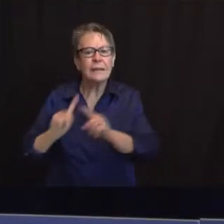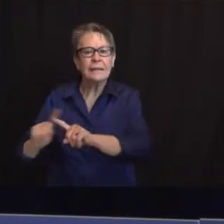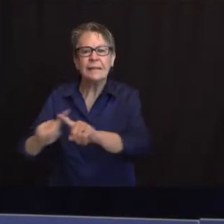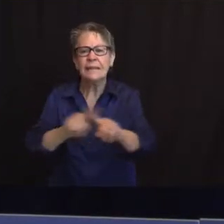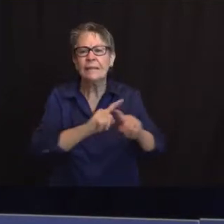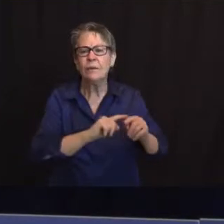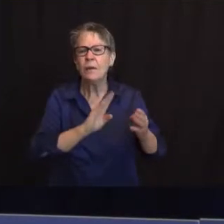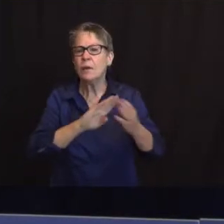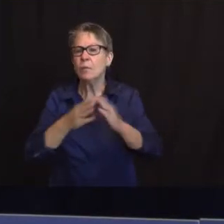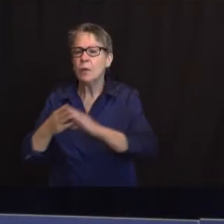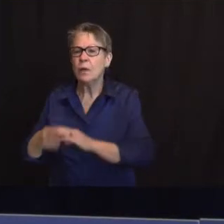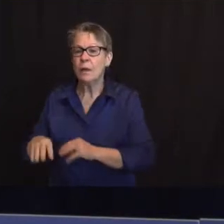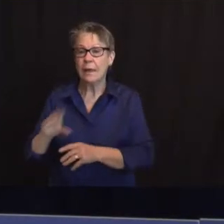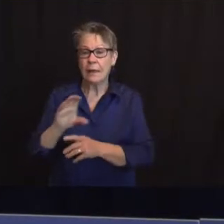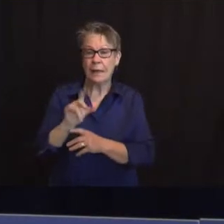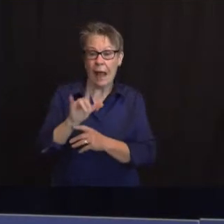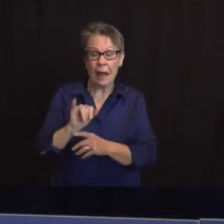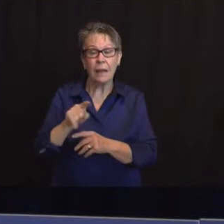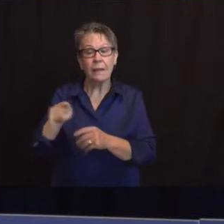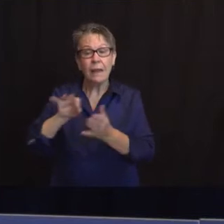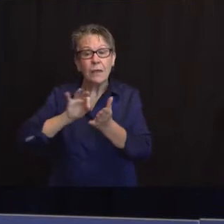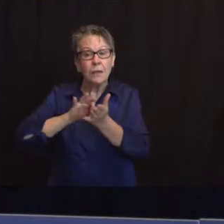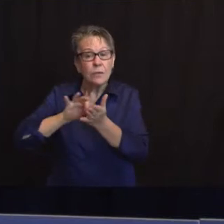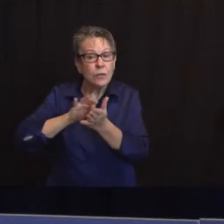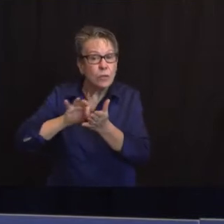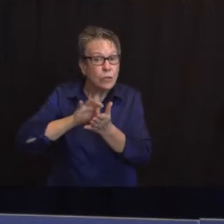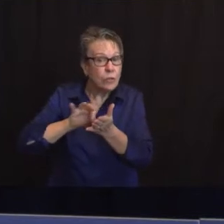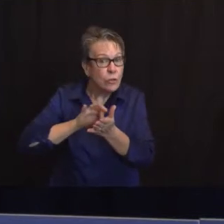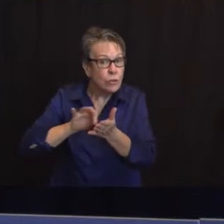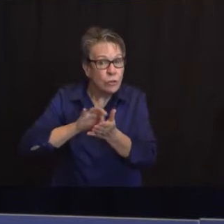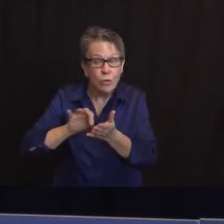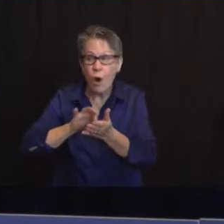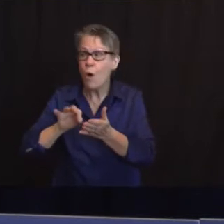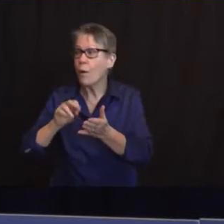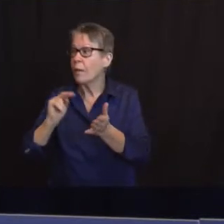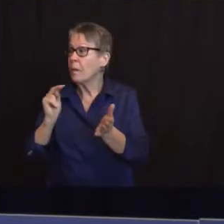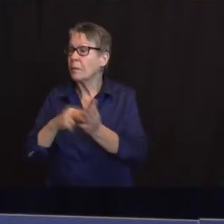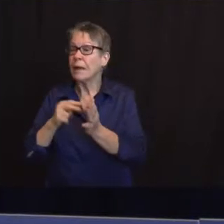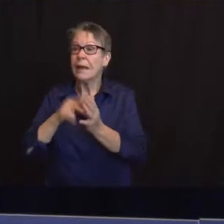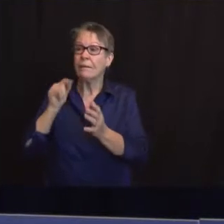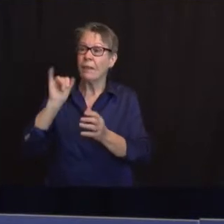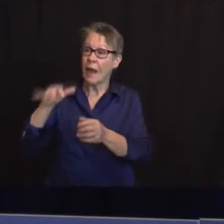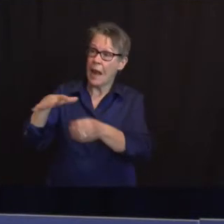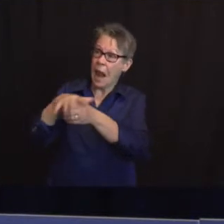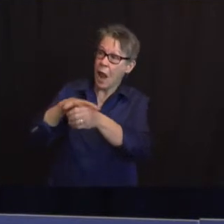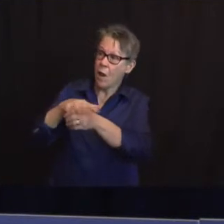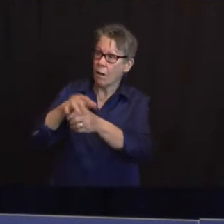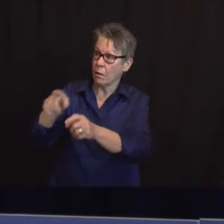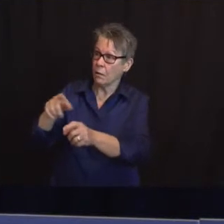red and when it's bright orange. We should be concerned that we can